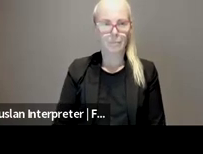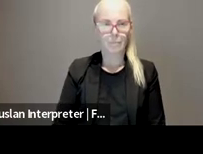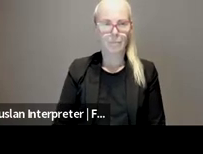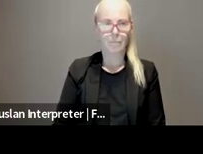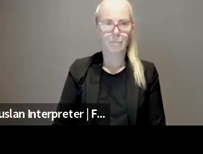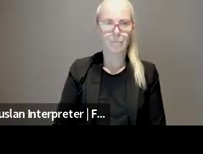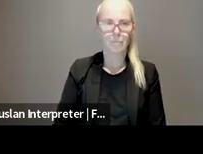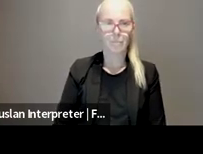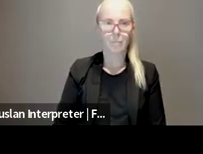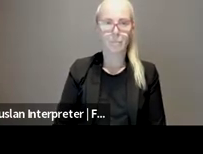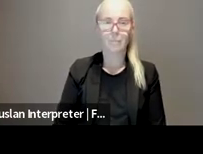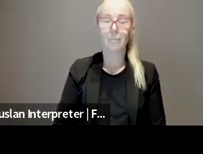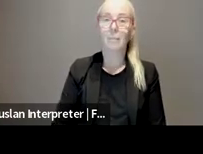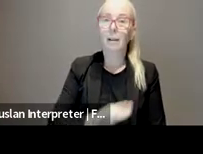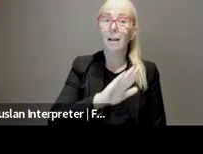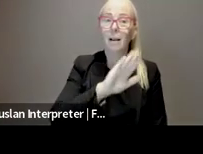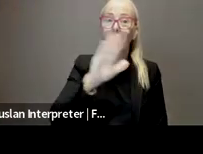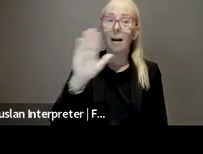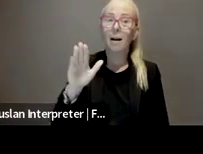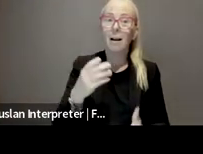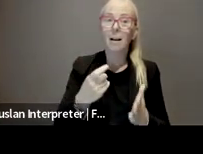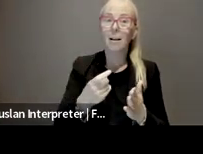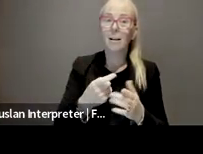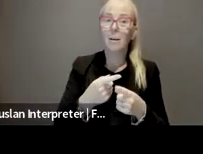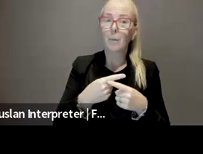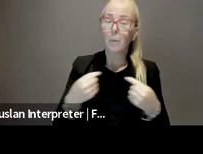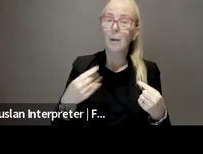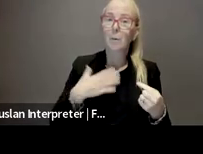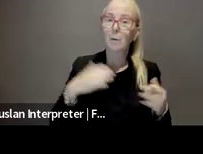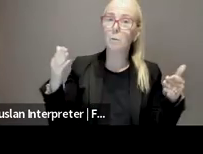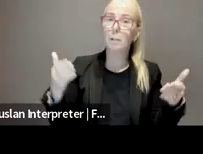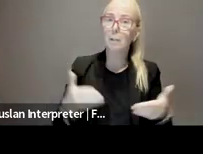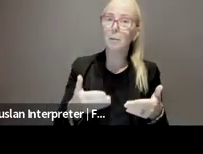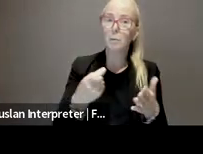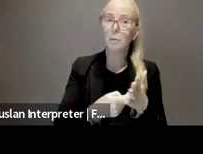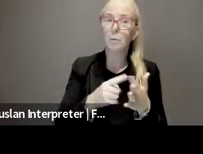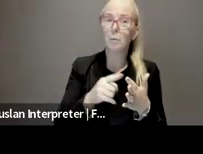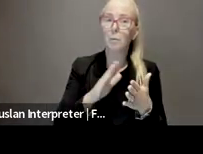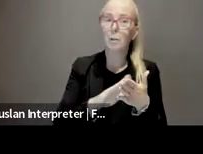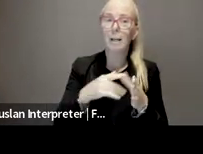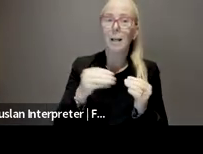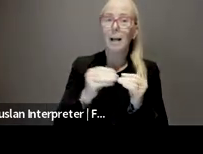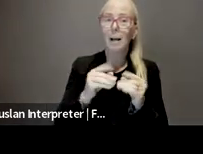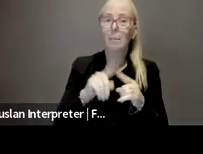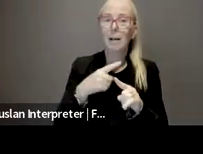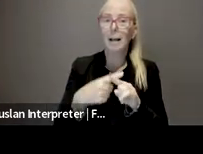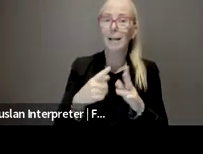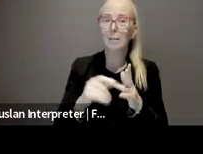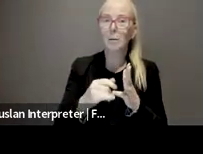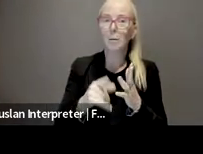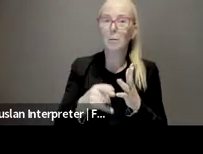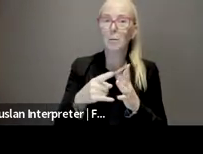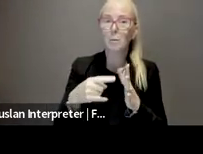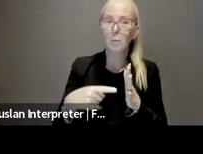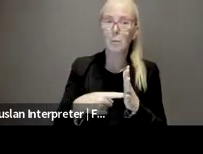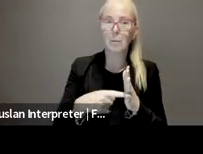Hi, we are RehabExo and we would like to introduce you to our RehabExo suit, a soft exoskeleton for bringing bigger smile on people's